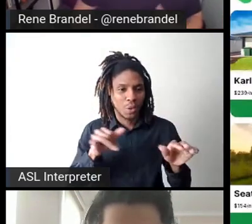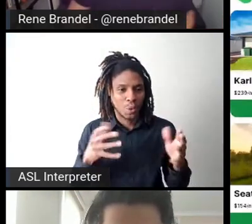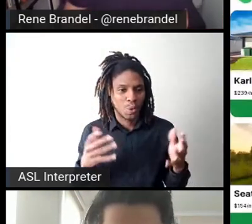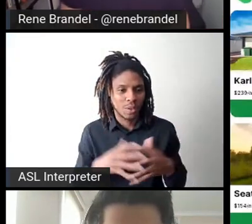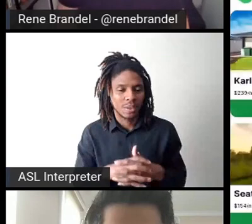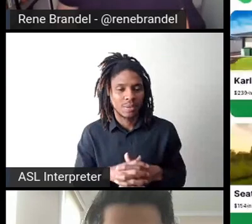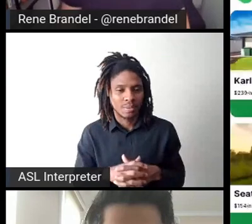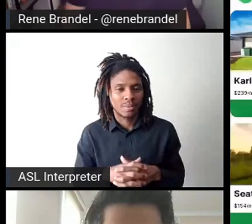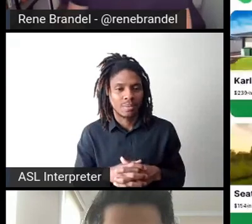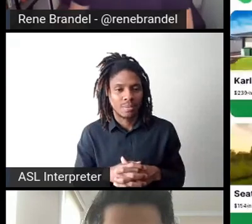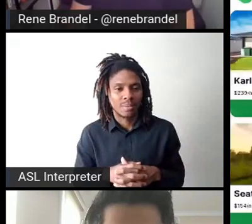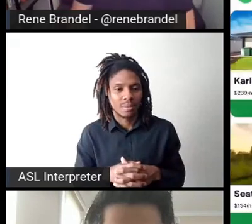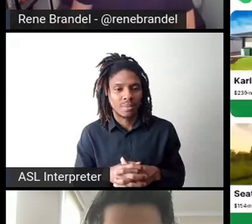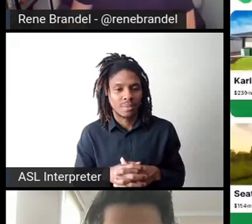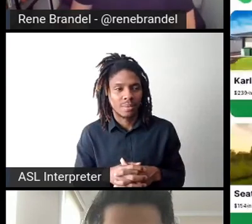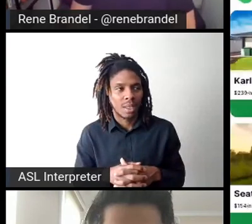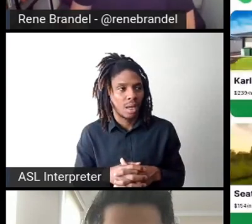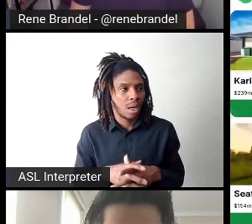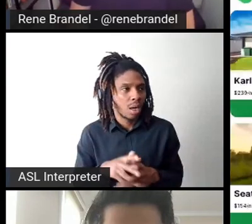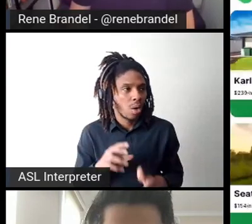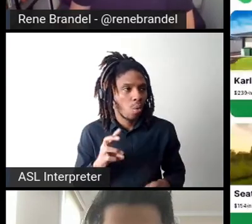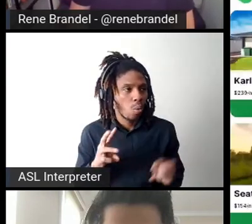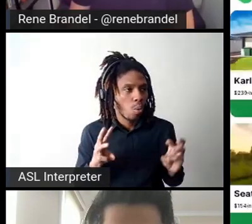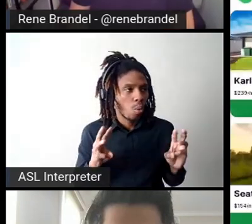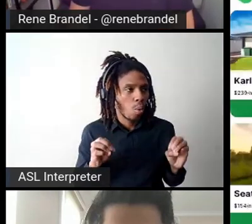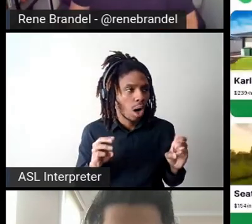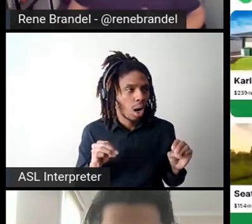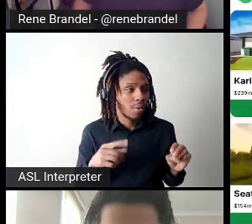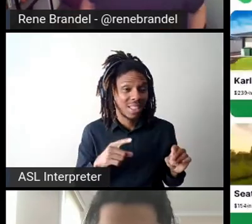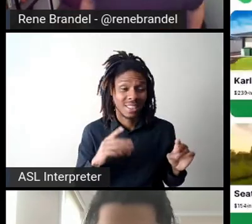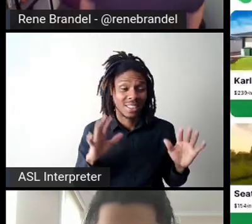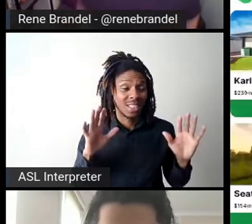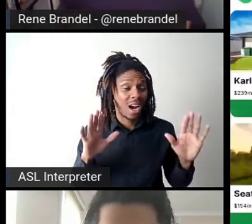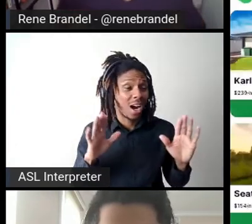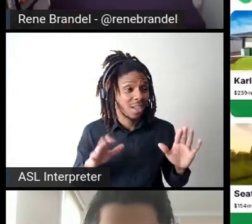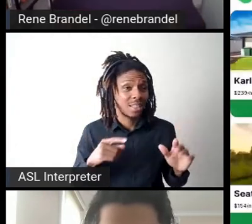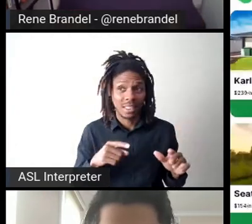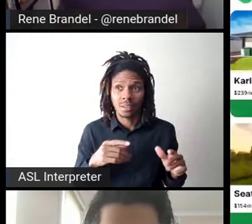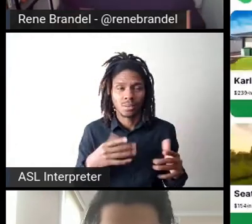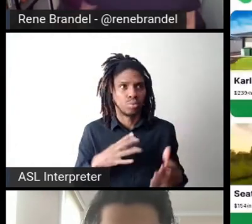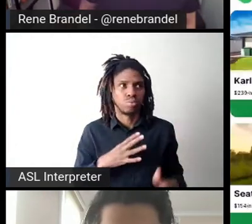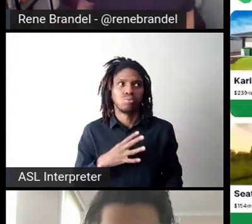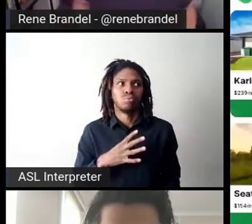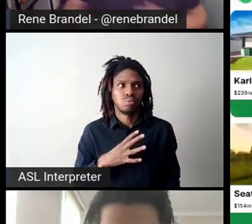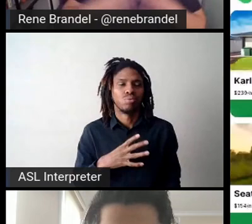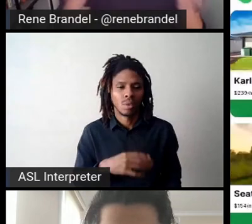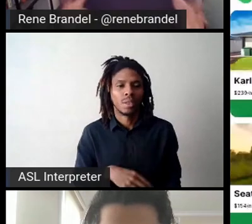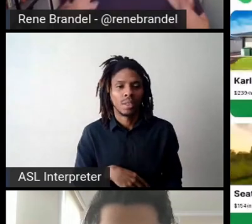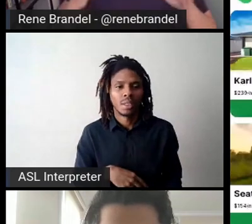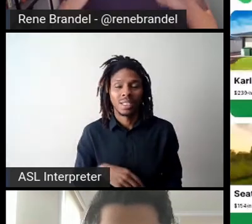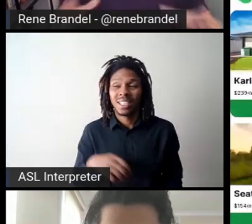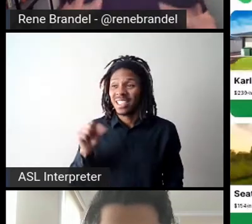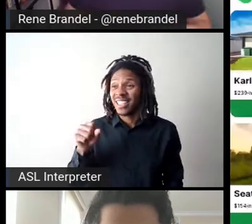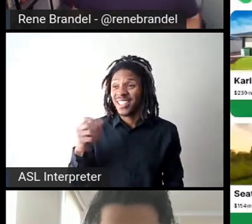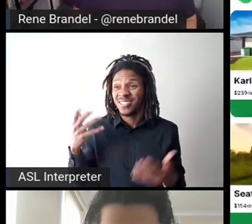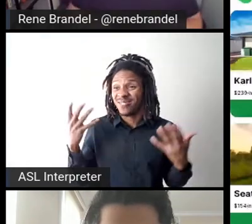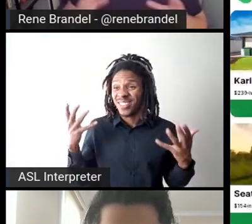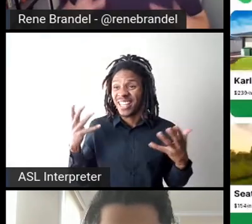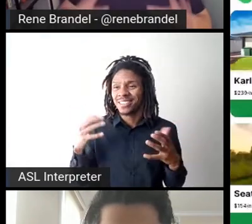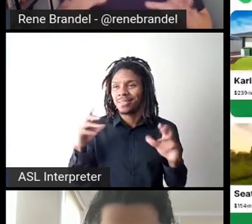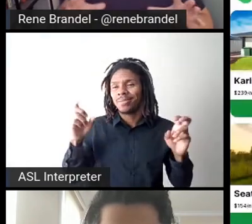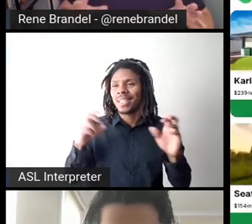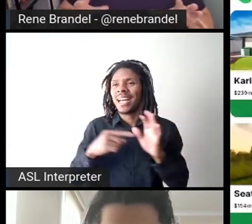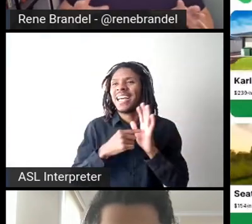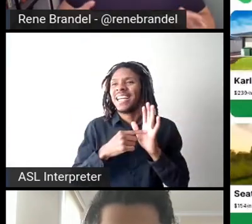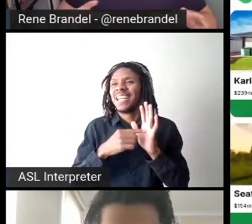Right. Whoa. This is awesome. Yeah, it's pretty big. Yeah, that's basically the demo. So